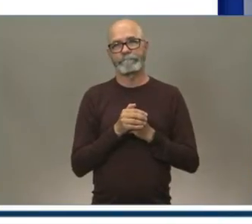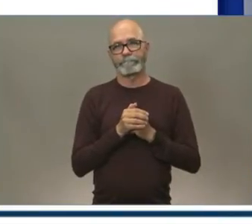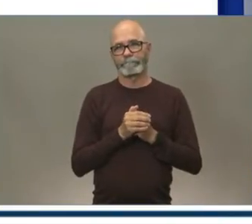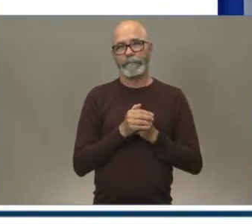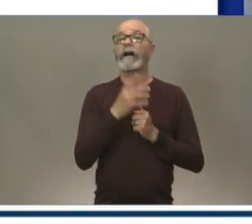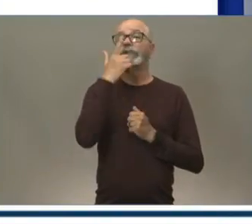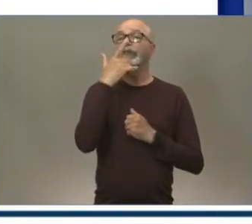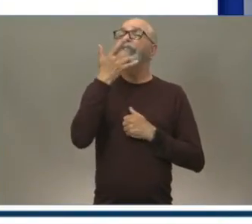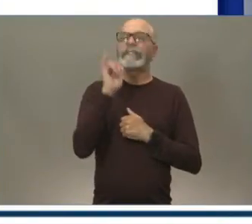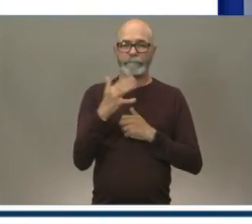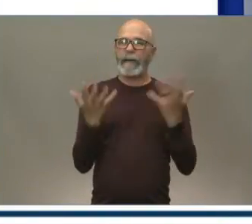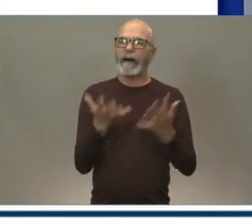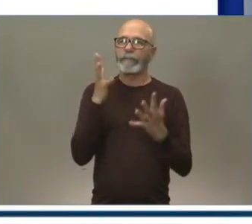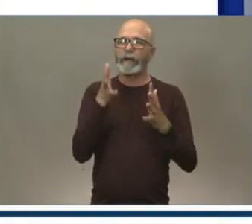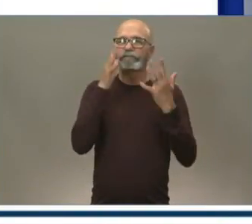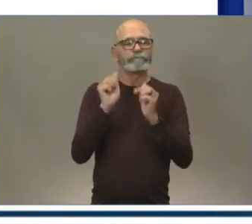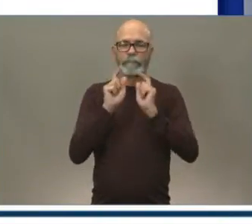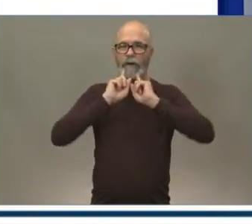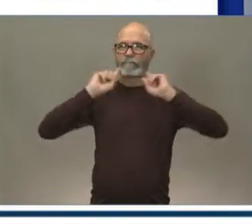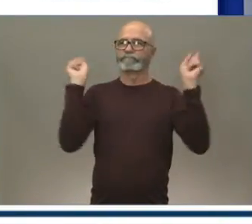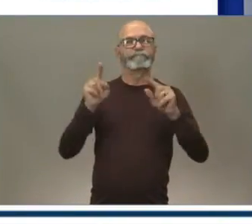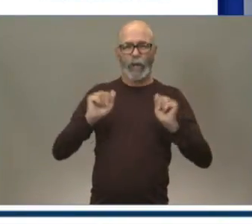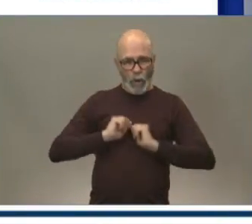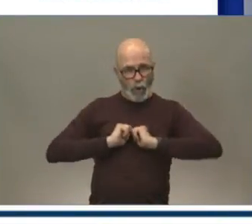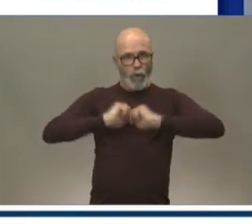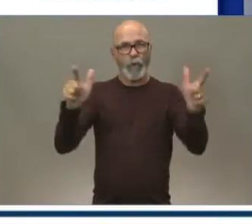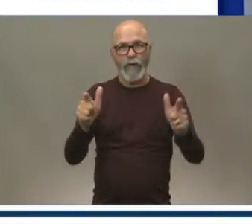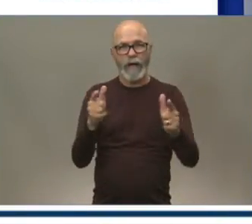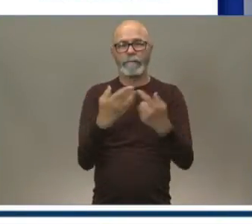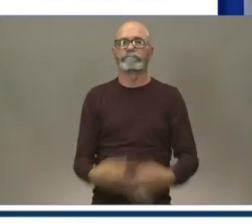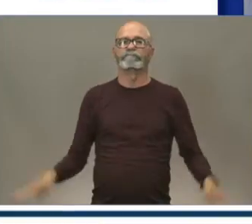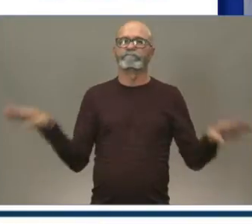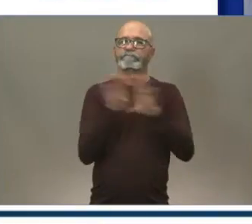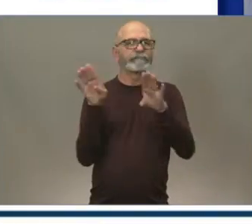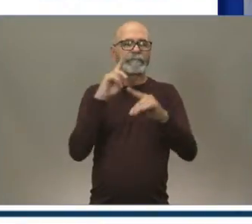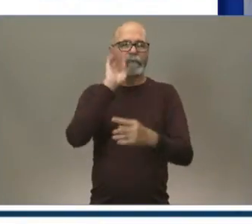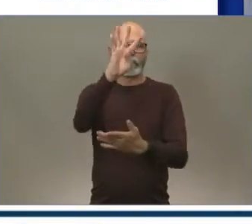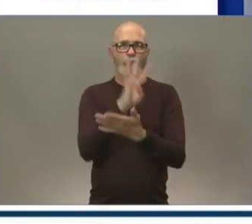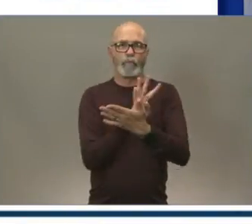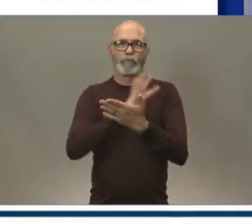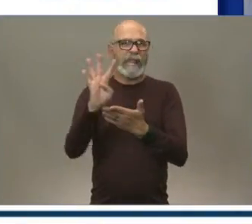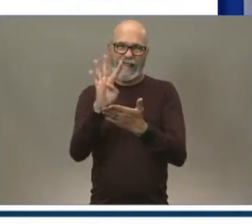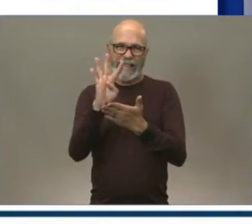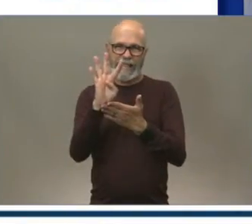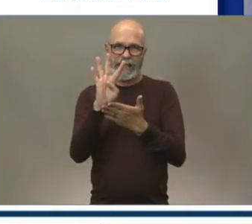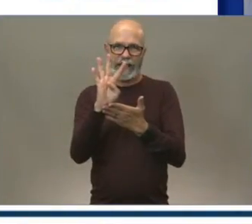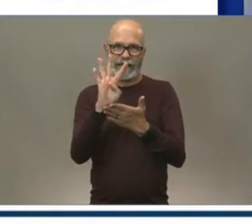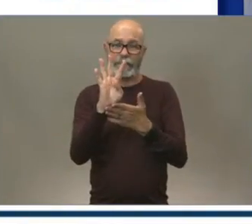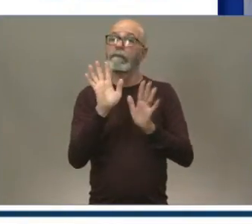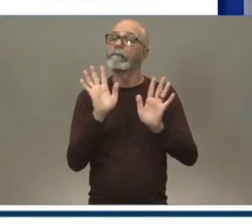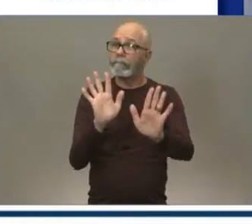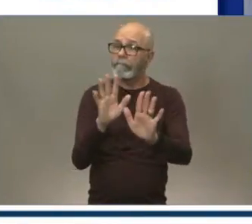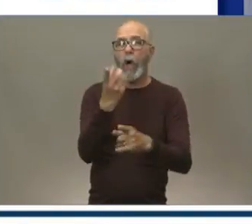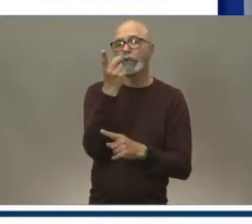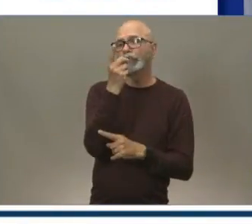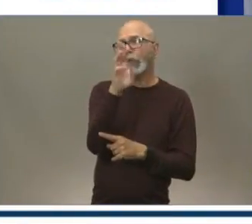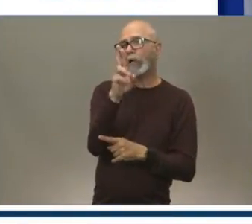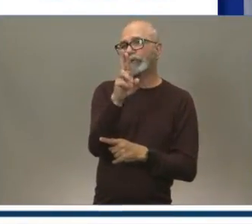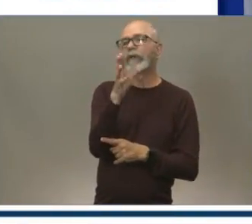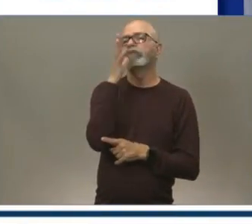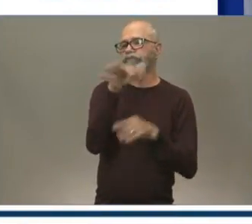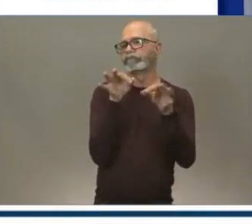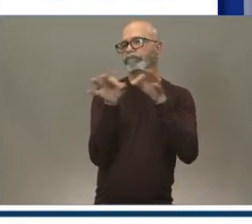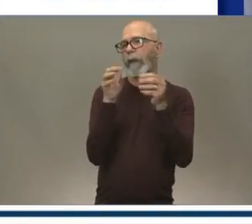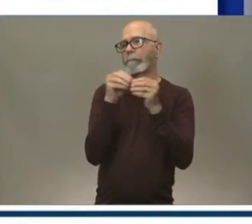place for the next 4 weeks. Dr. Strang will go through them in detail, but I'll say this: these restrictions are meant to